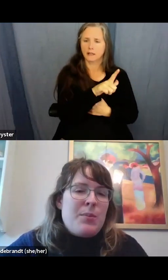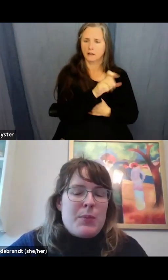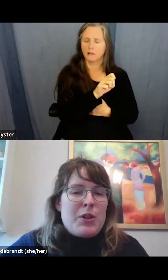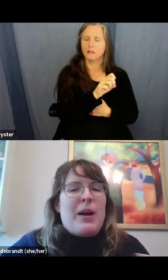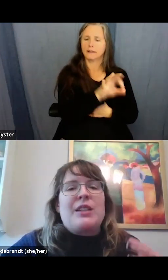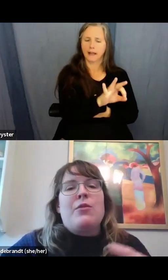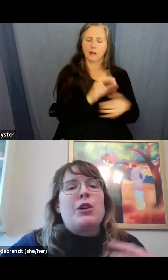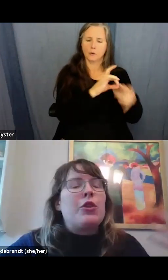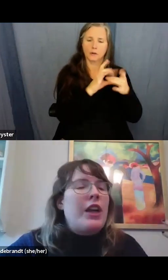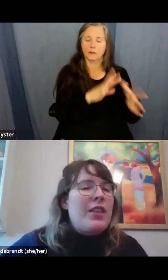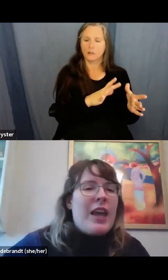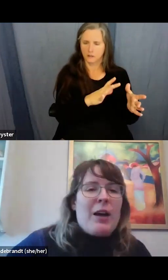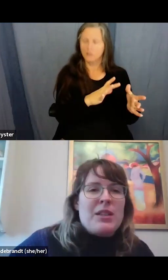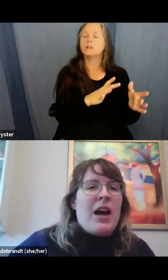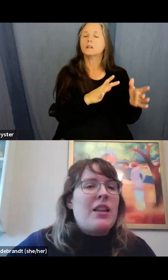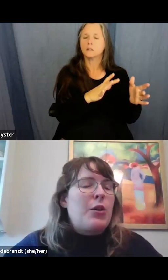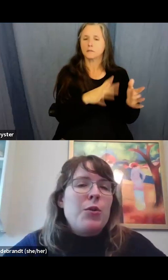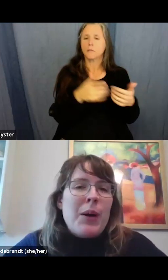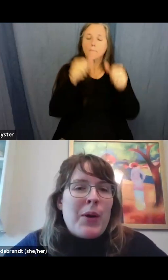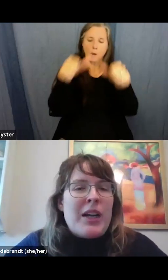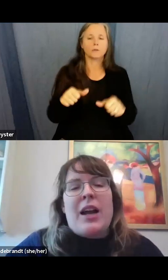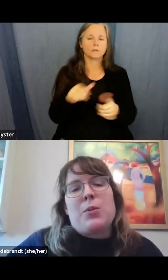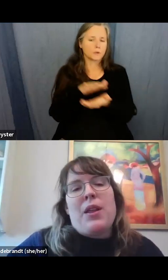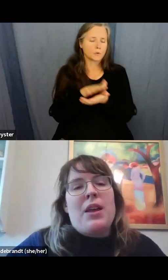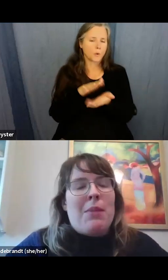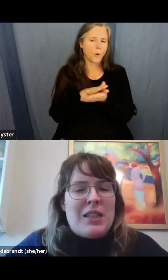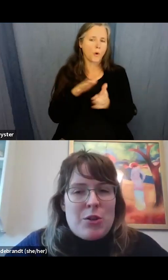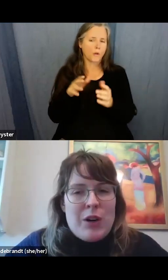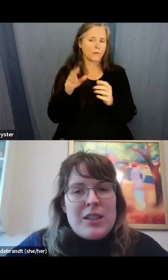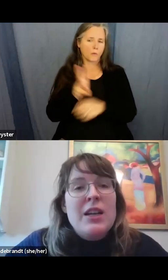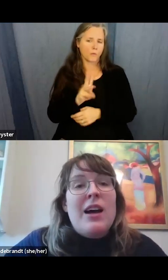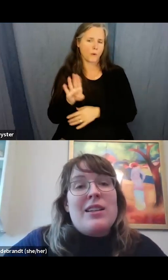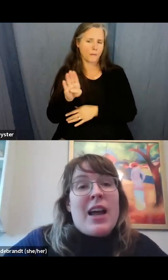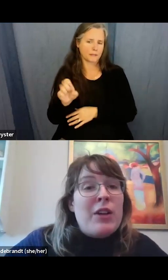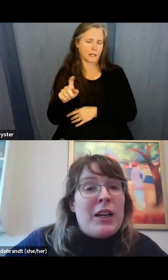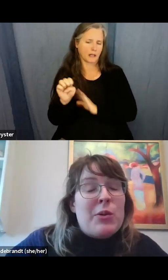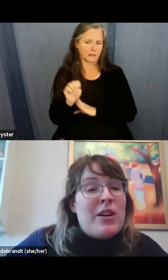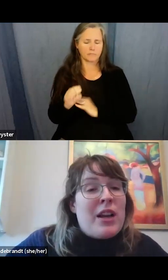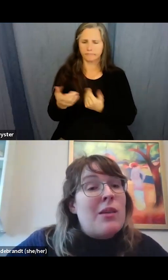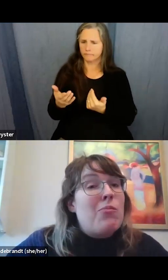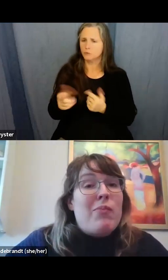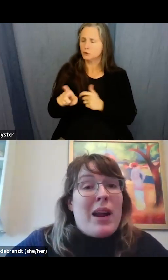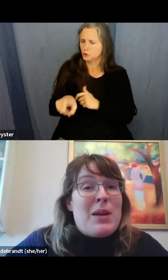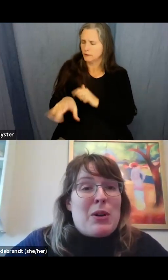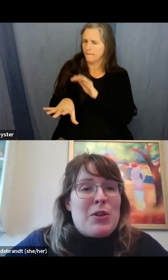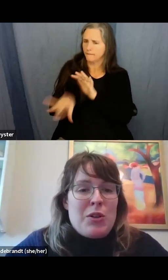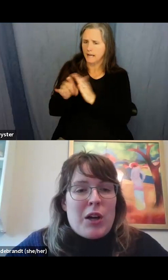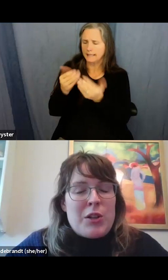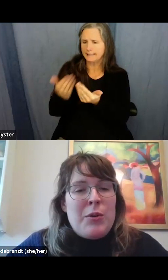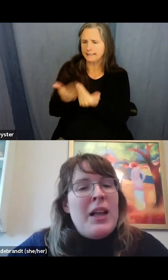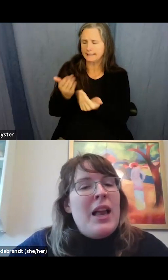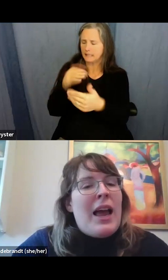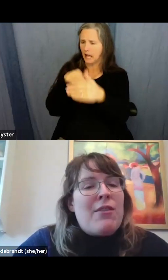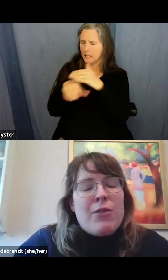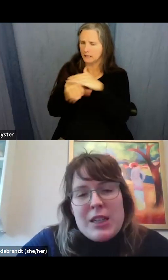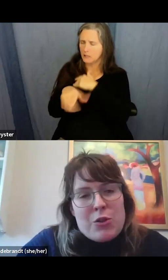a systems perspective, or you're looking at the outside, like who do I want to connect with in my district? A Title IX coordinator might be a person to talk